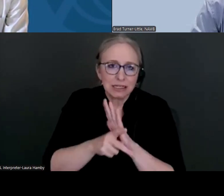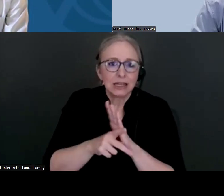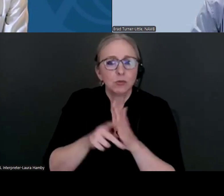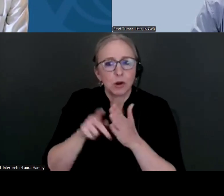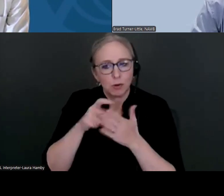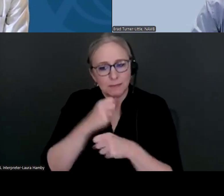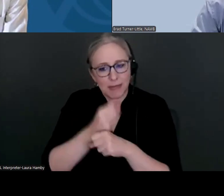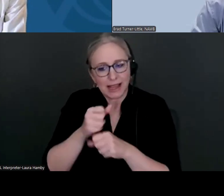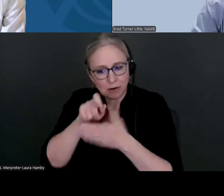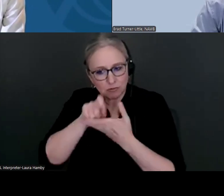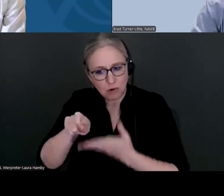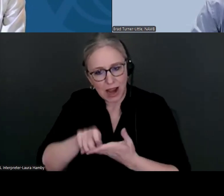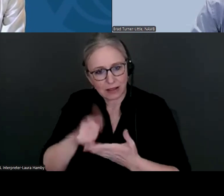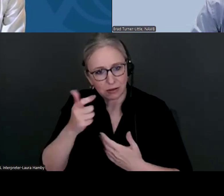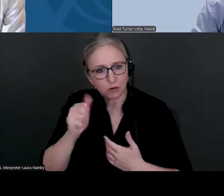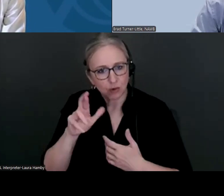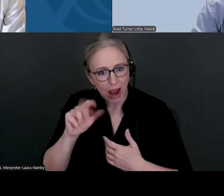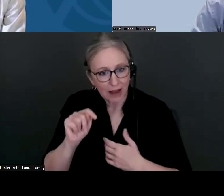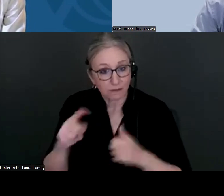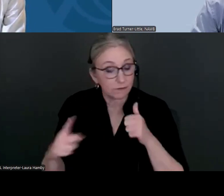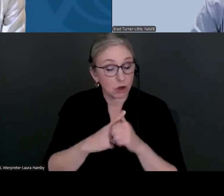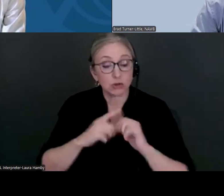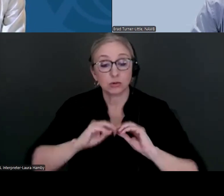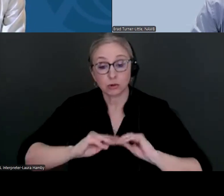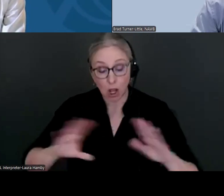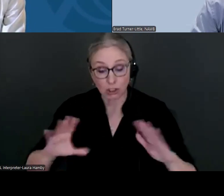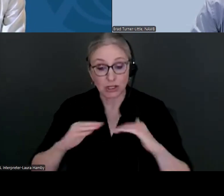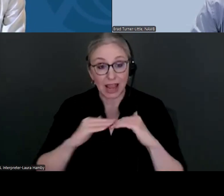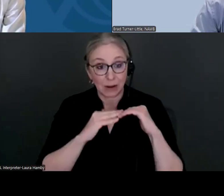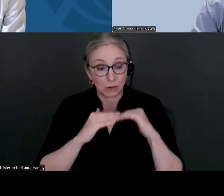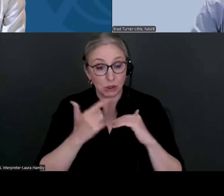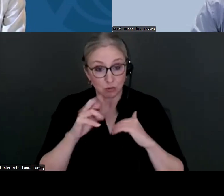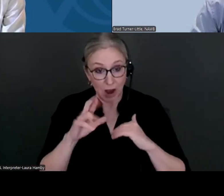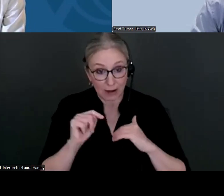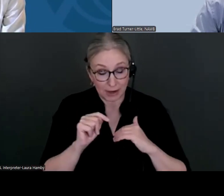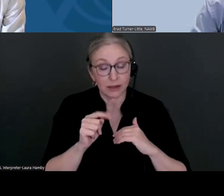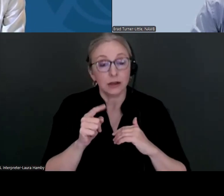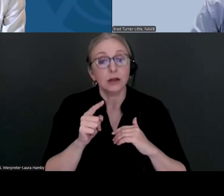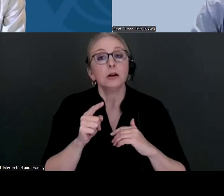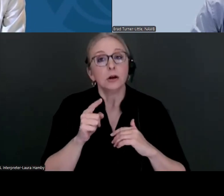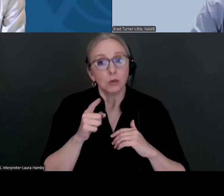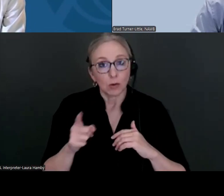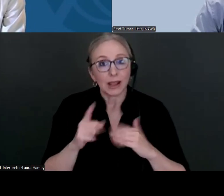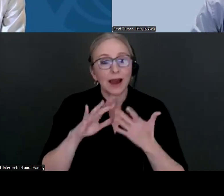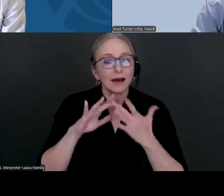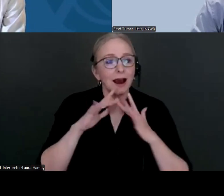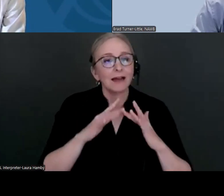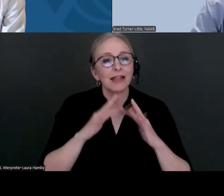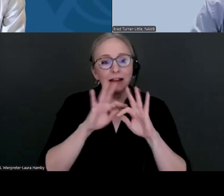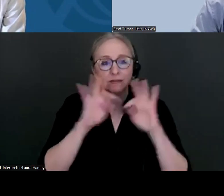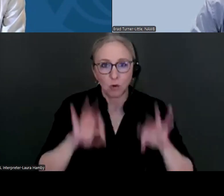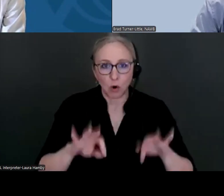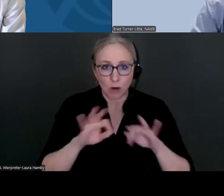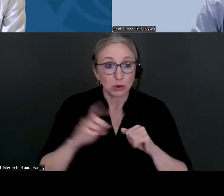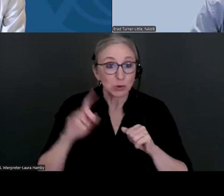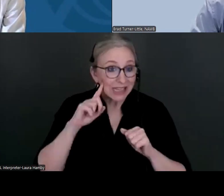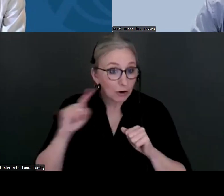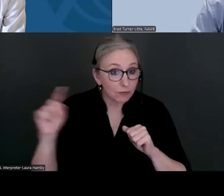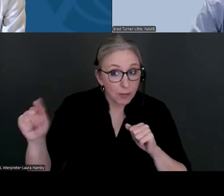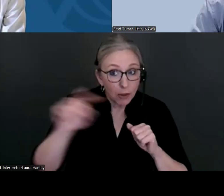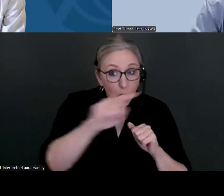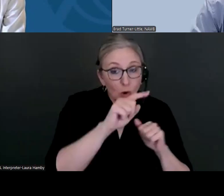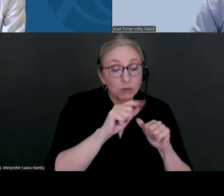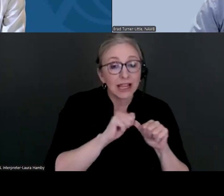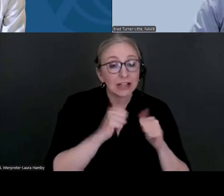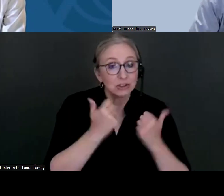done that first through launching an advancing equity and grant making initiative where we had online forums to hear from entities that have